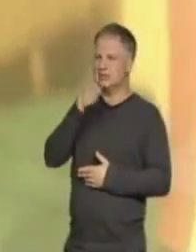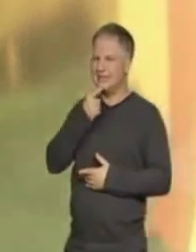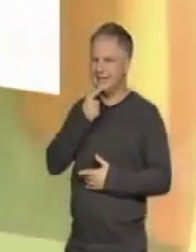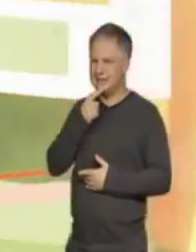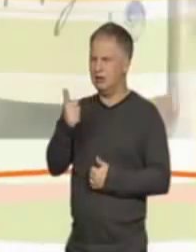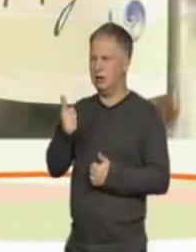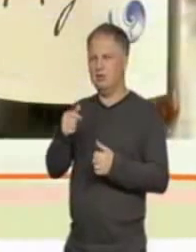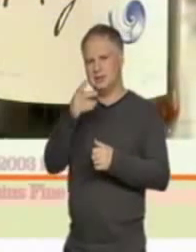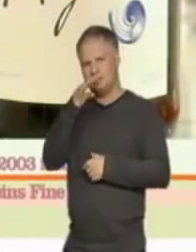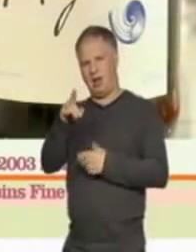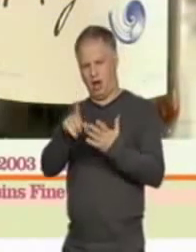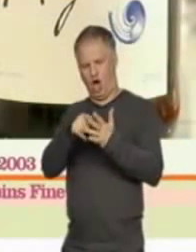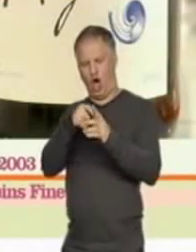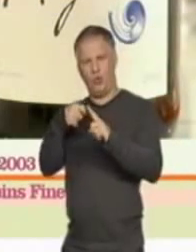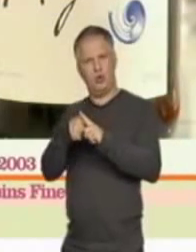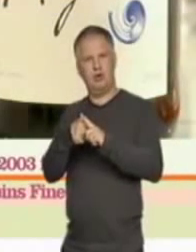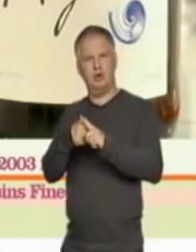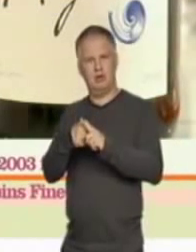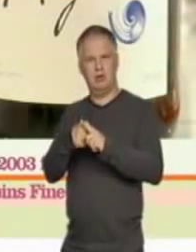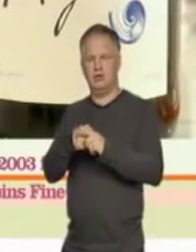Lots of vanilla there.